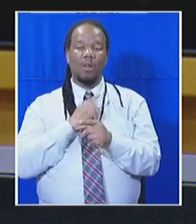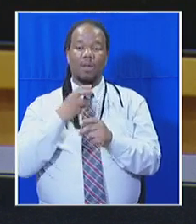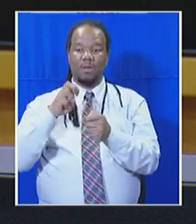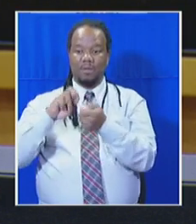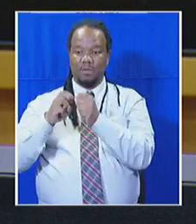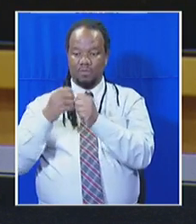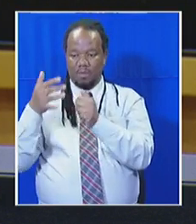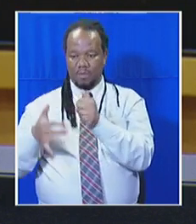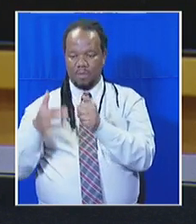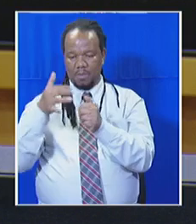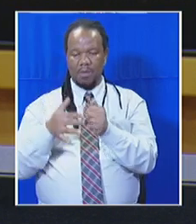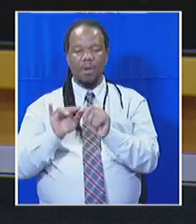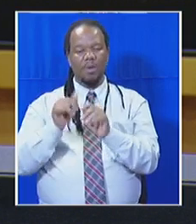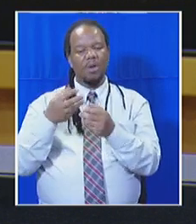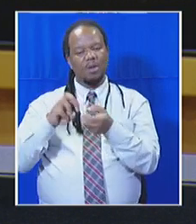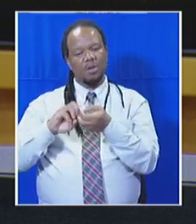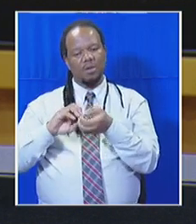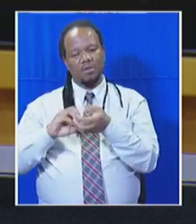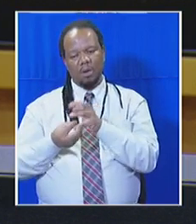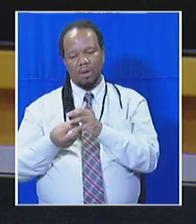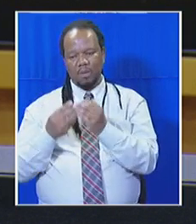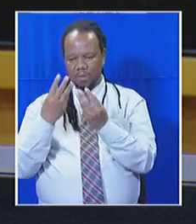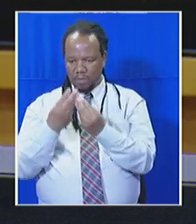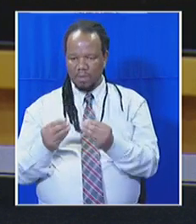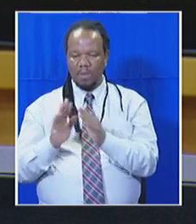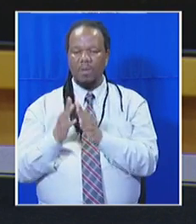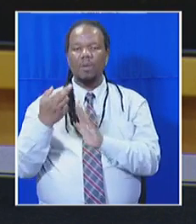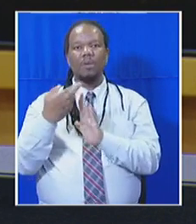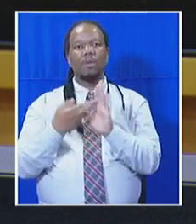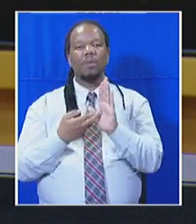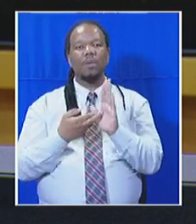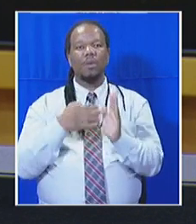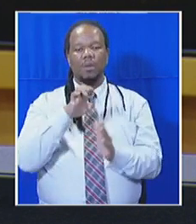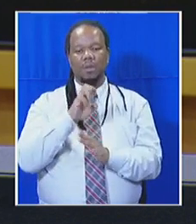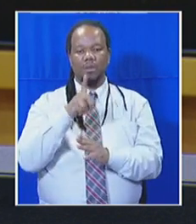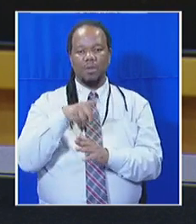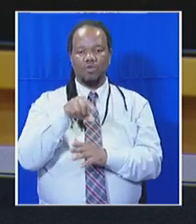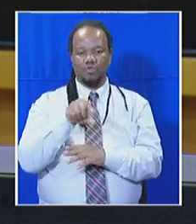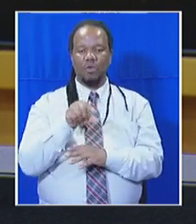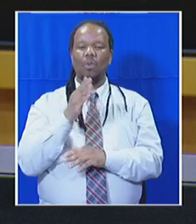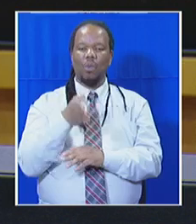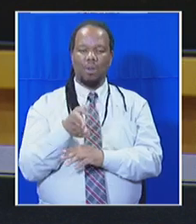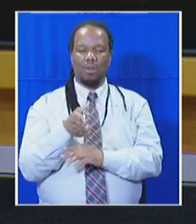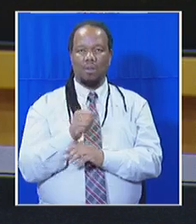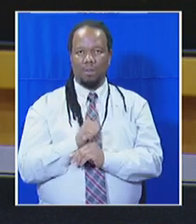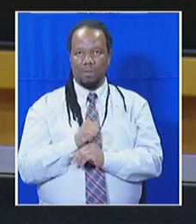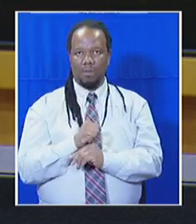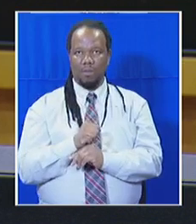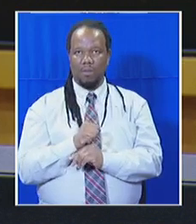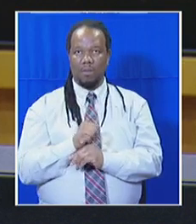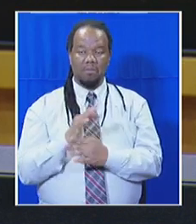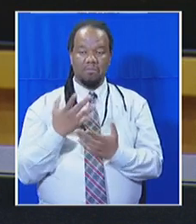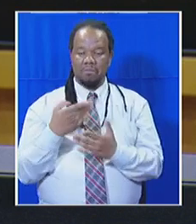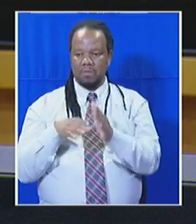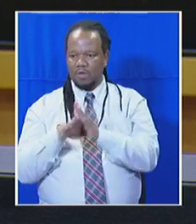that we have looked at that have come through the report of the EPG. And that includes the lack of